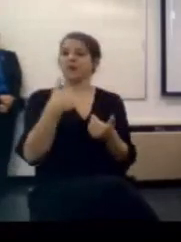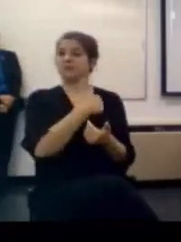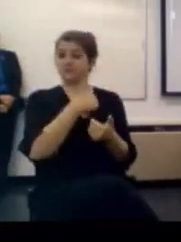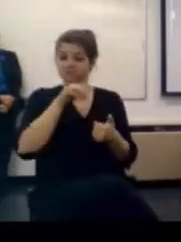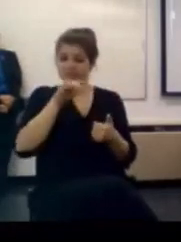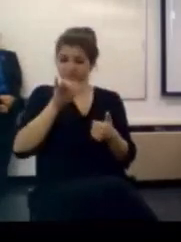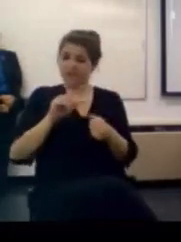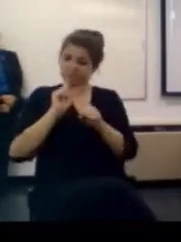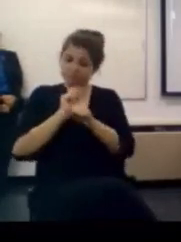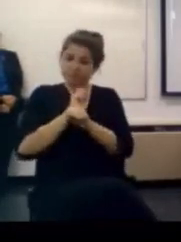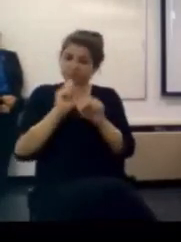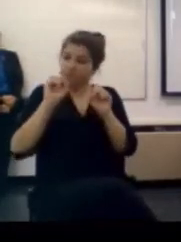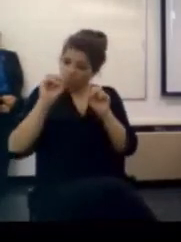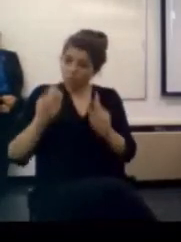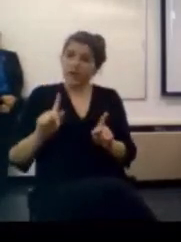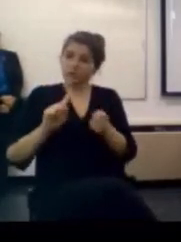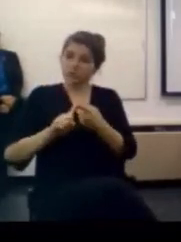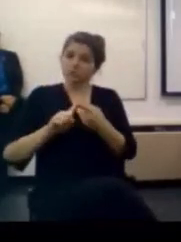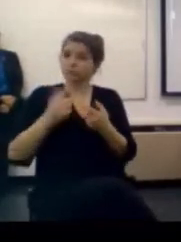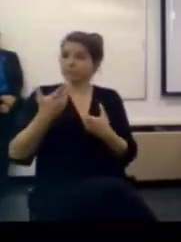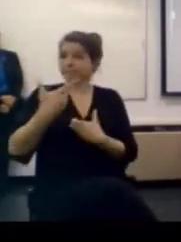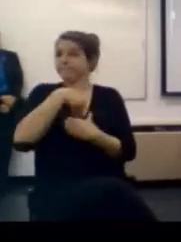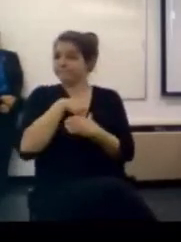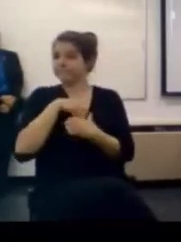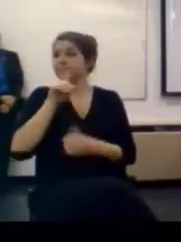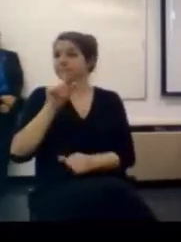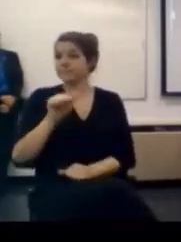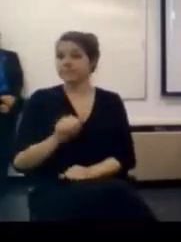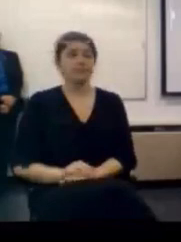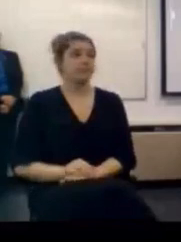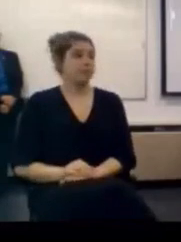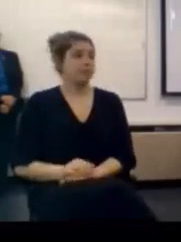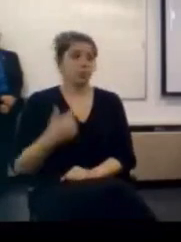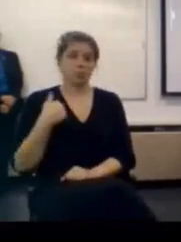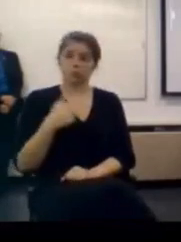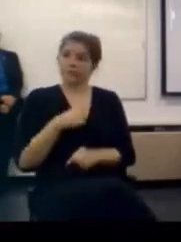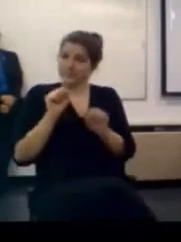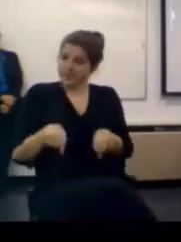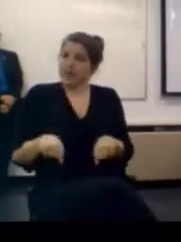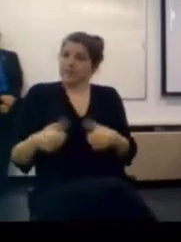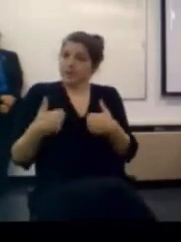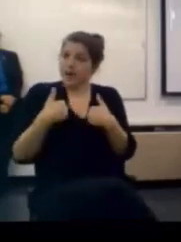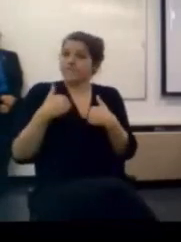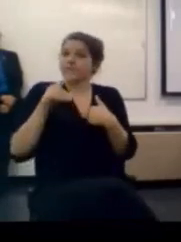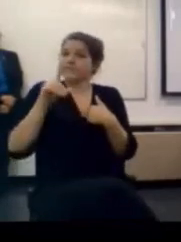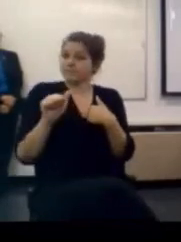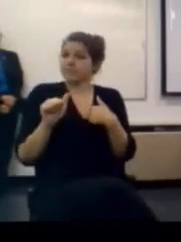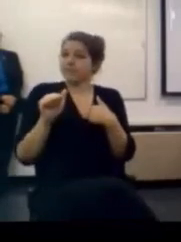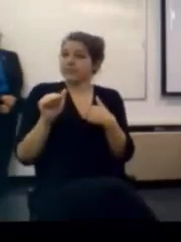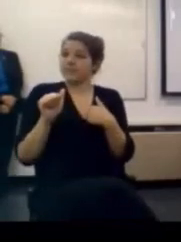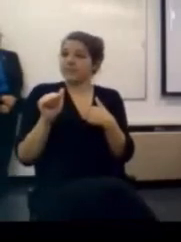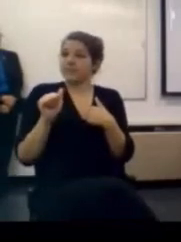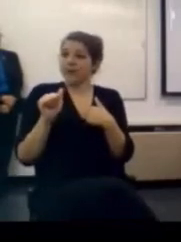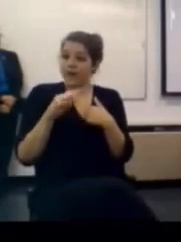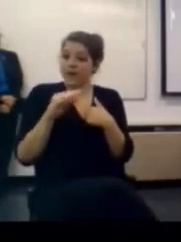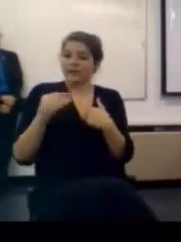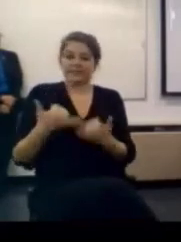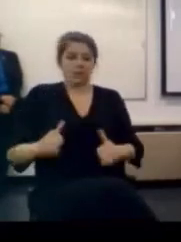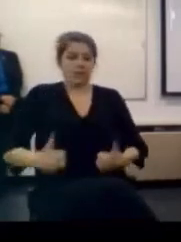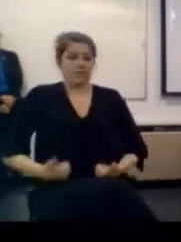signaling to the rest of us that it is okay, that we can have